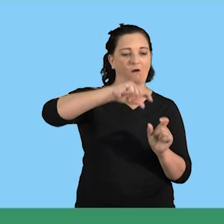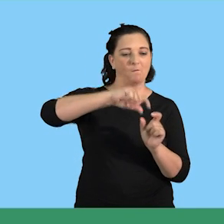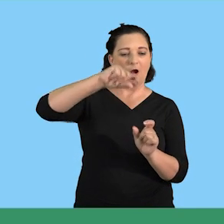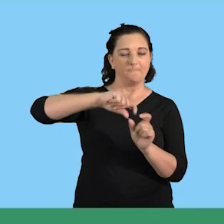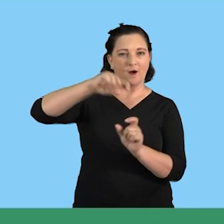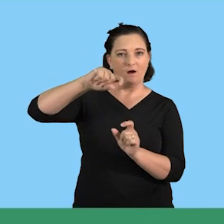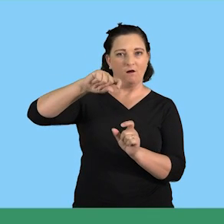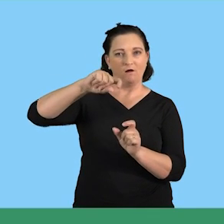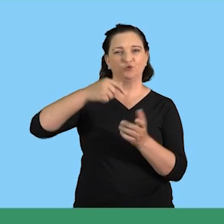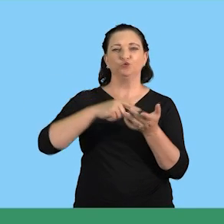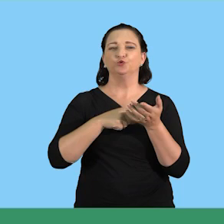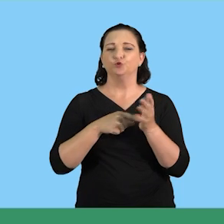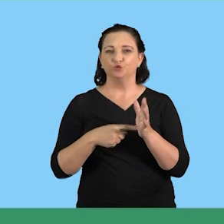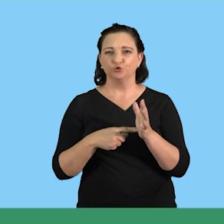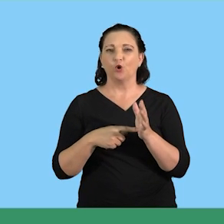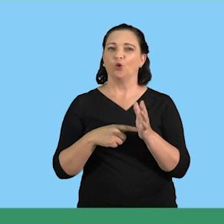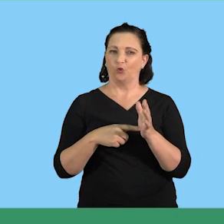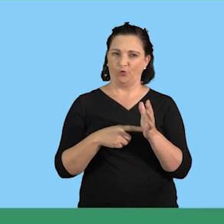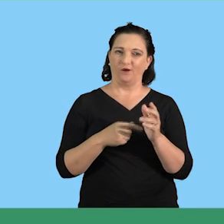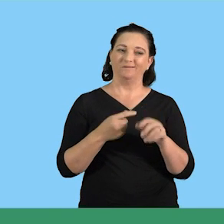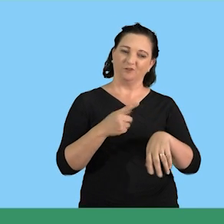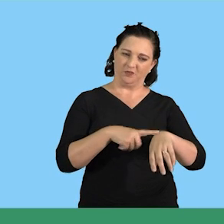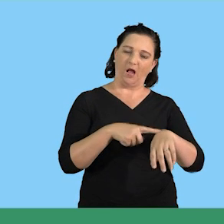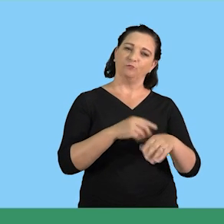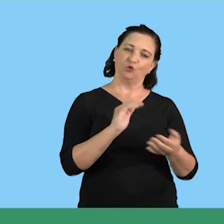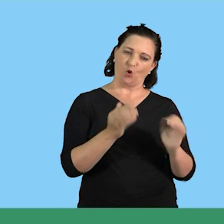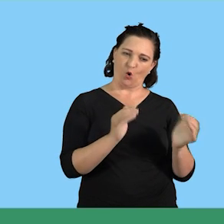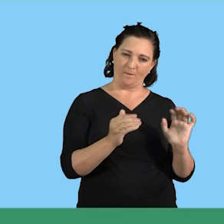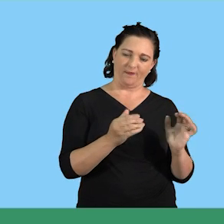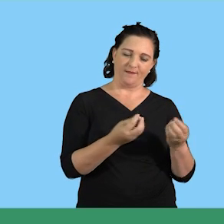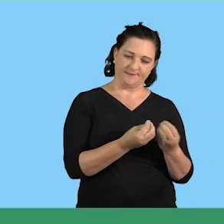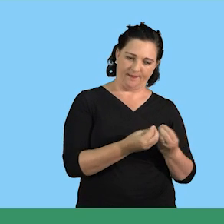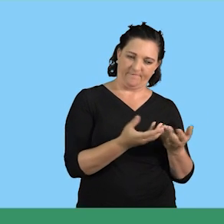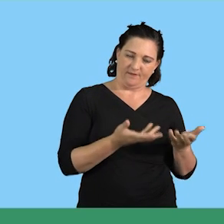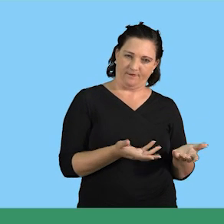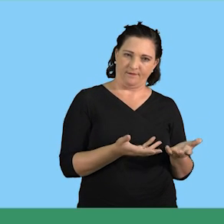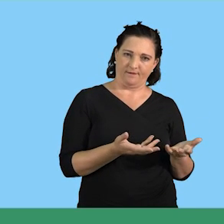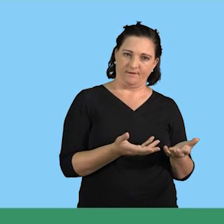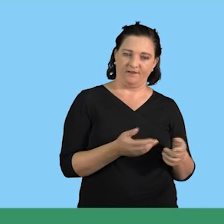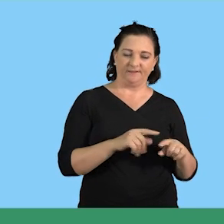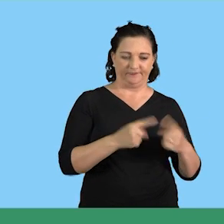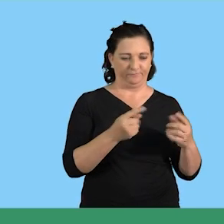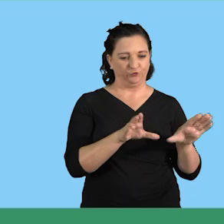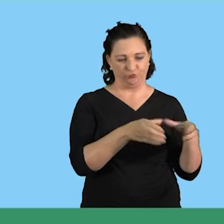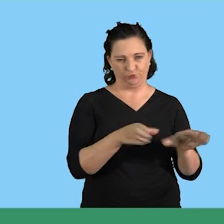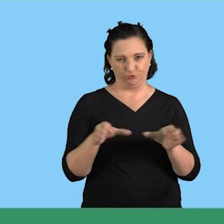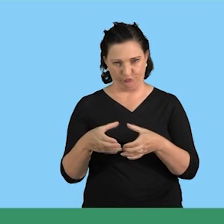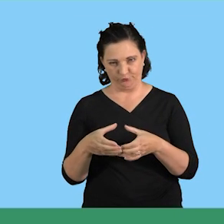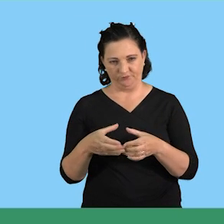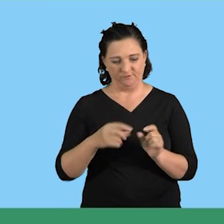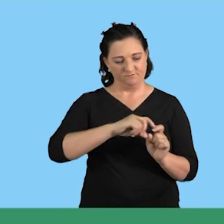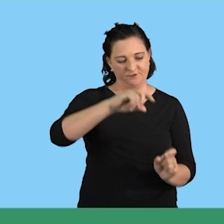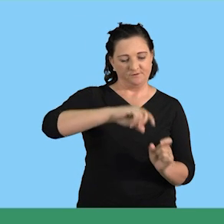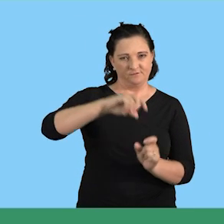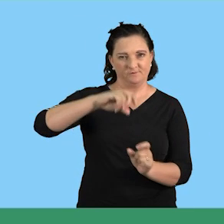which show a change of something over time and show comparison between different groups. So with our